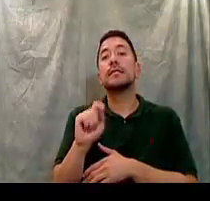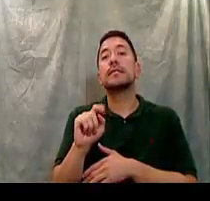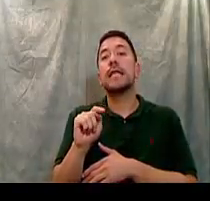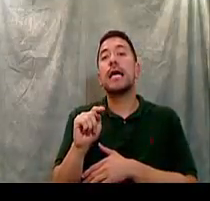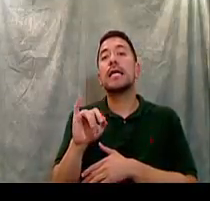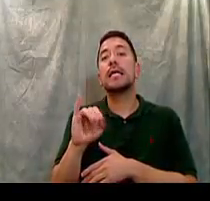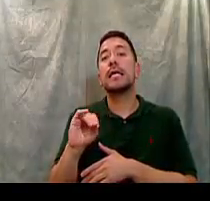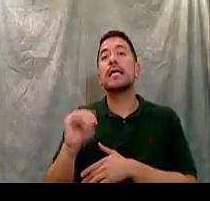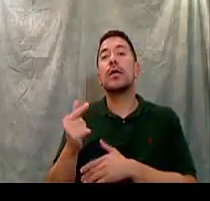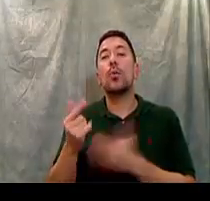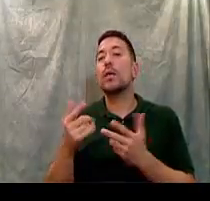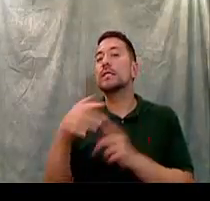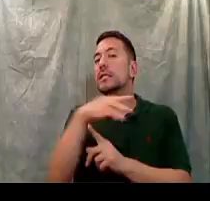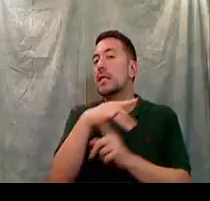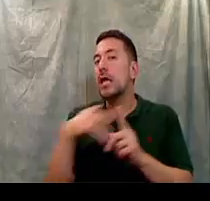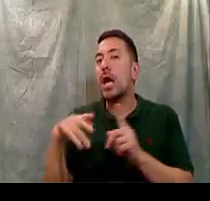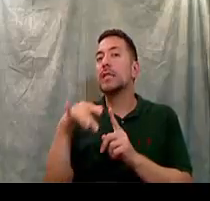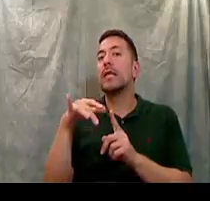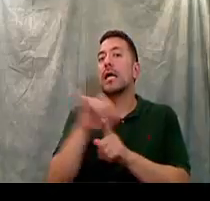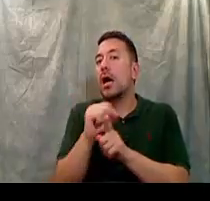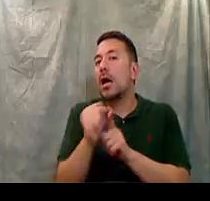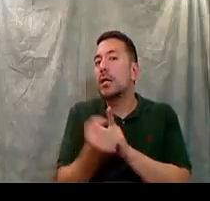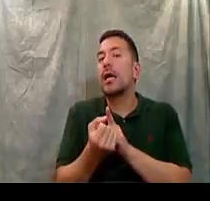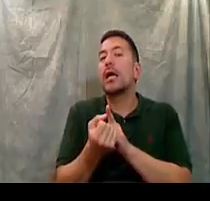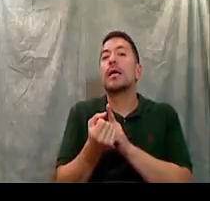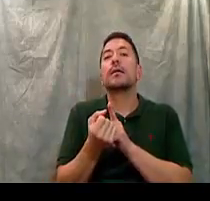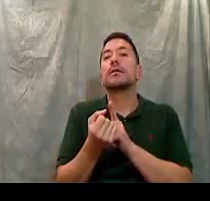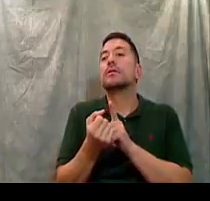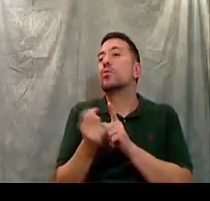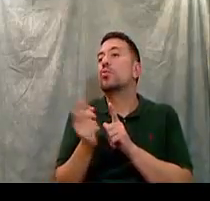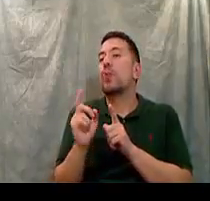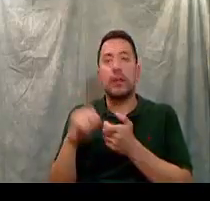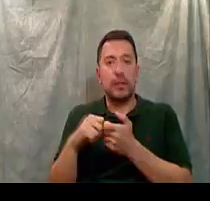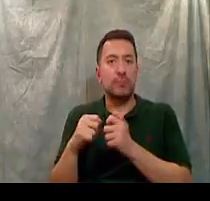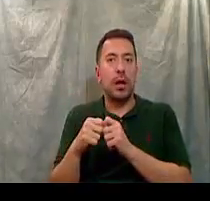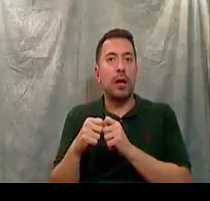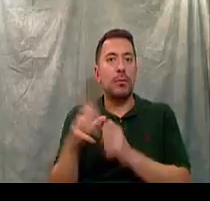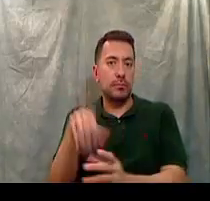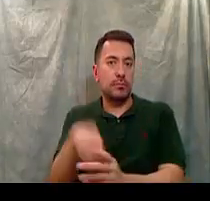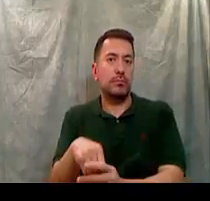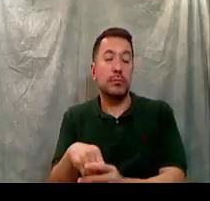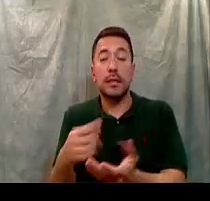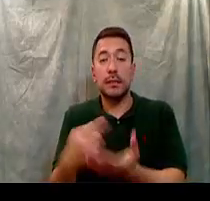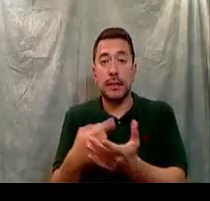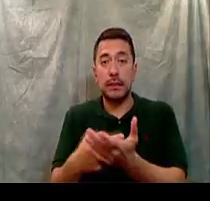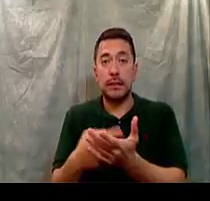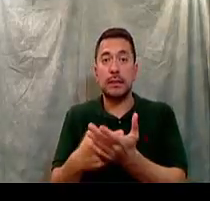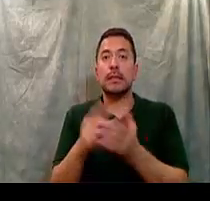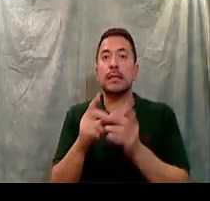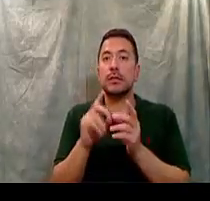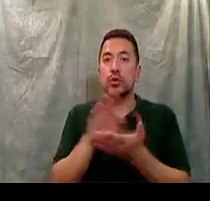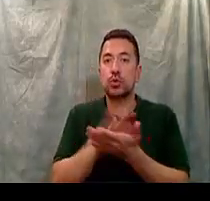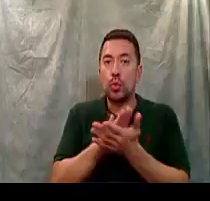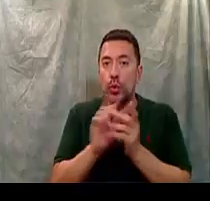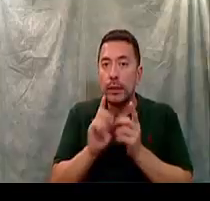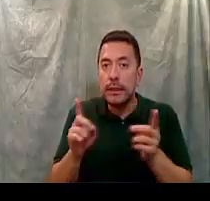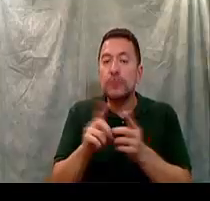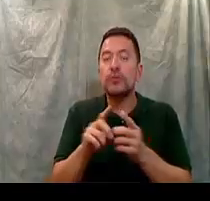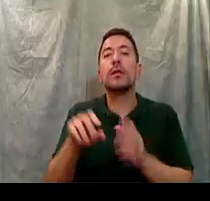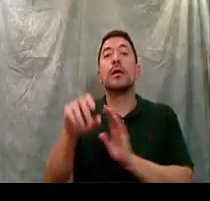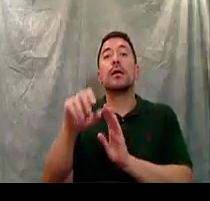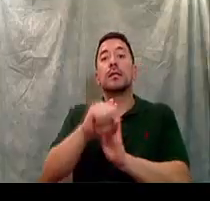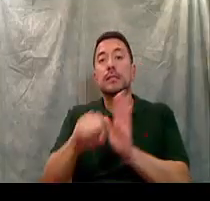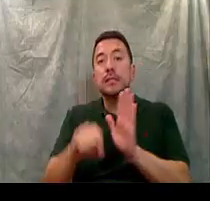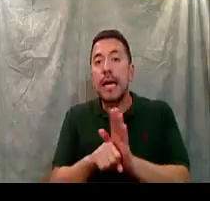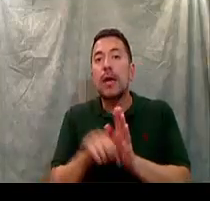that this problem is situated within? You can discuss it at a district, state, and or national level. You might be zoning in